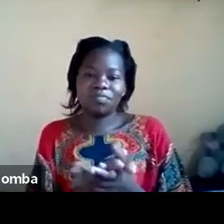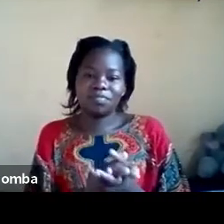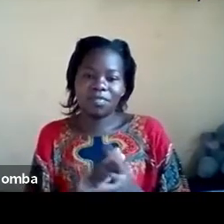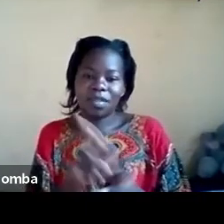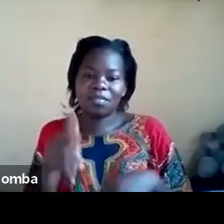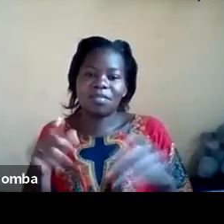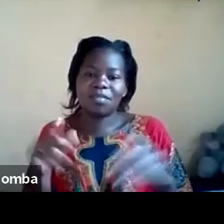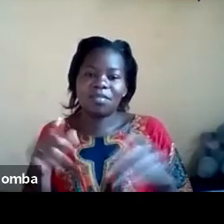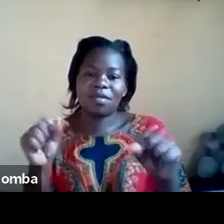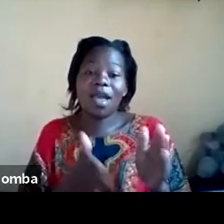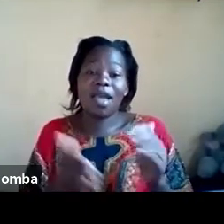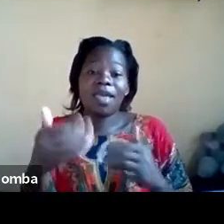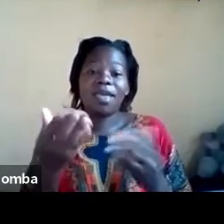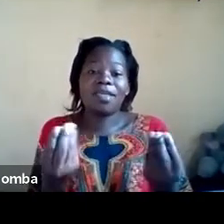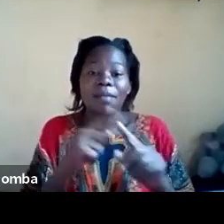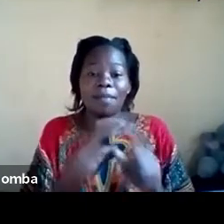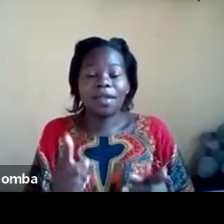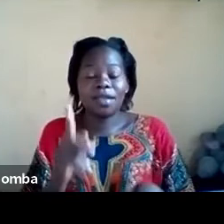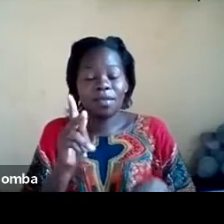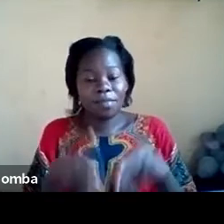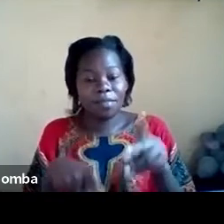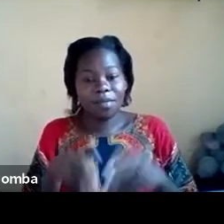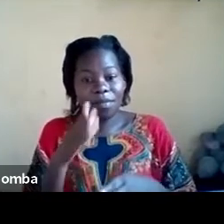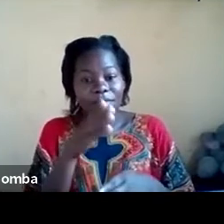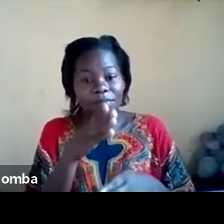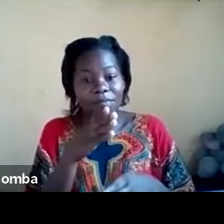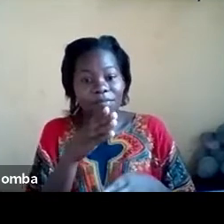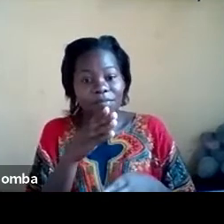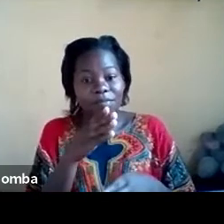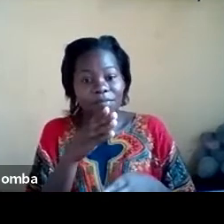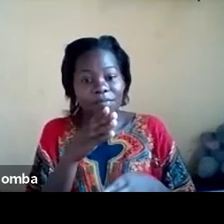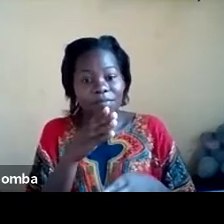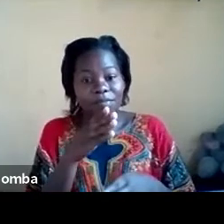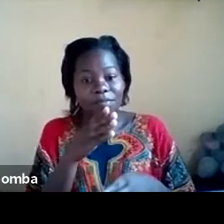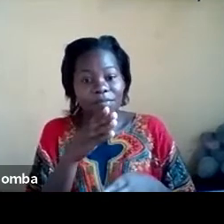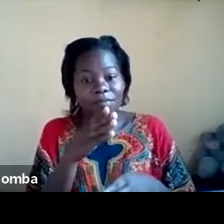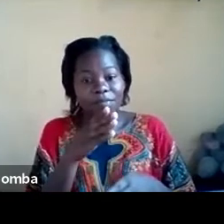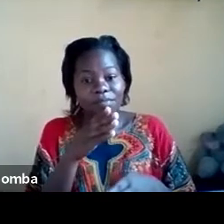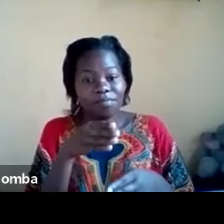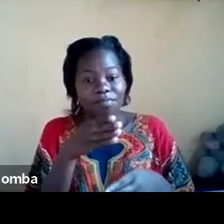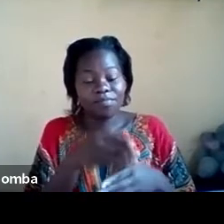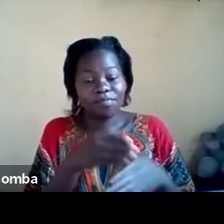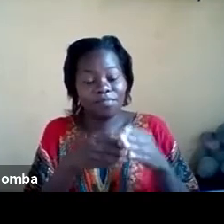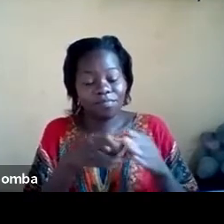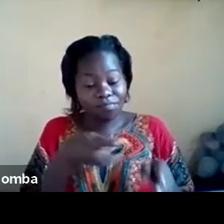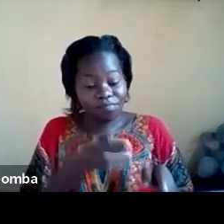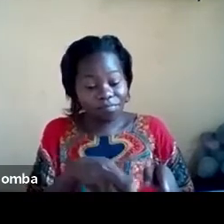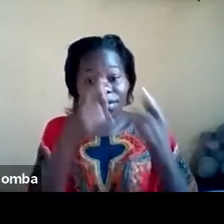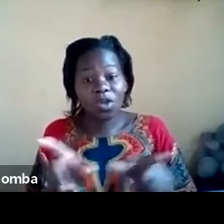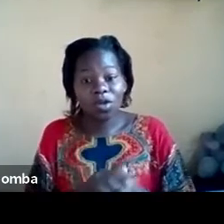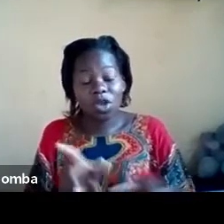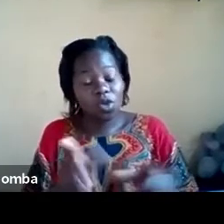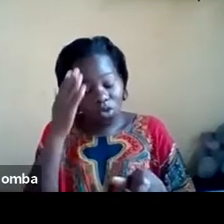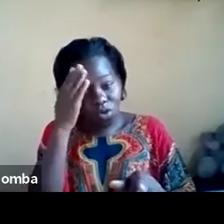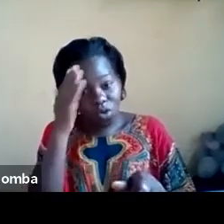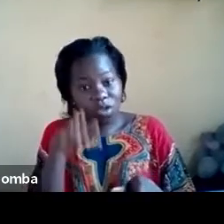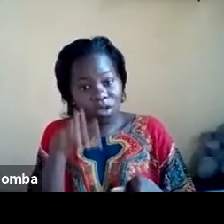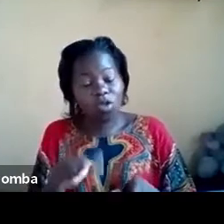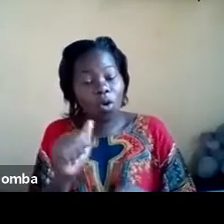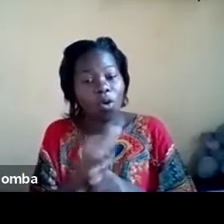in extractives, I would really encourage them, start local. Once you're known locally in your area of operation and you're